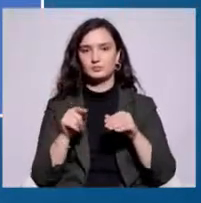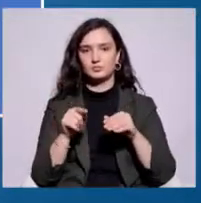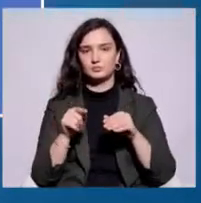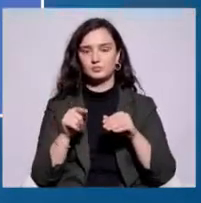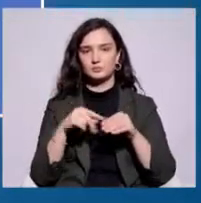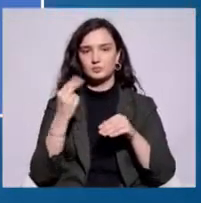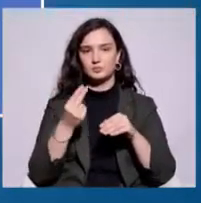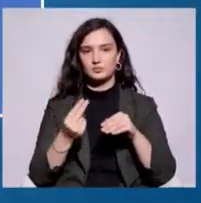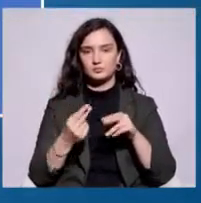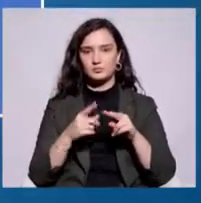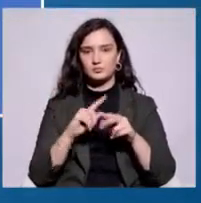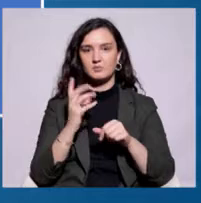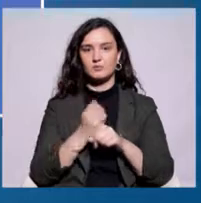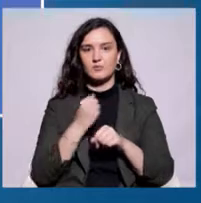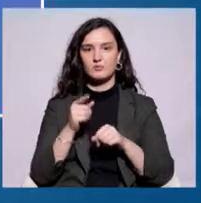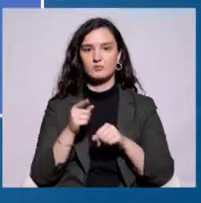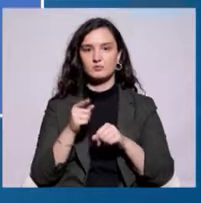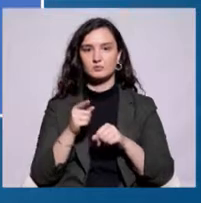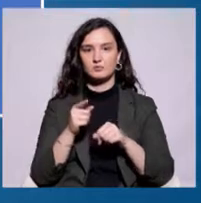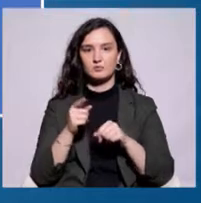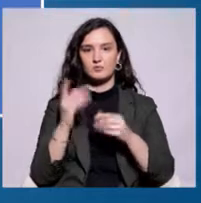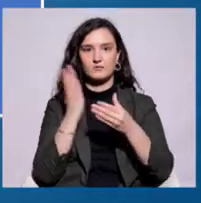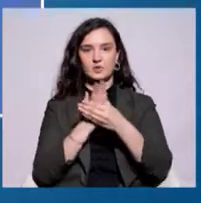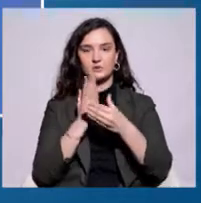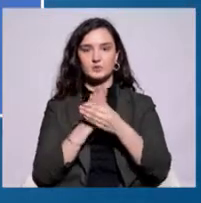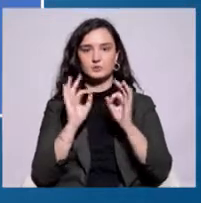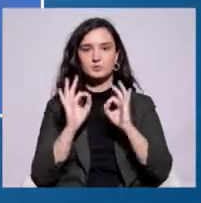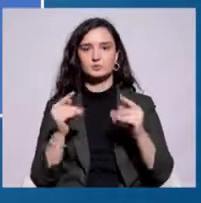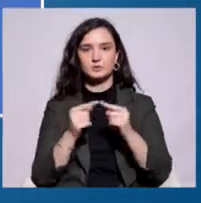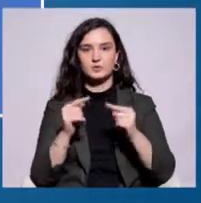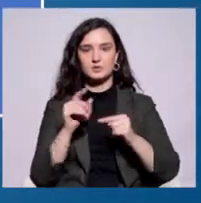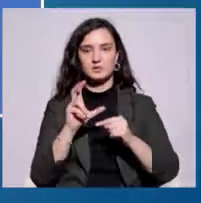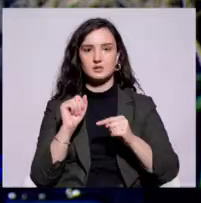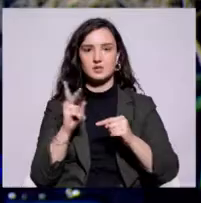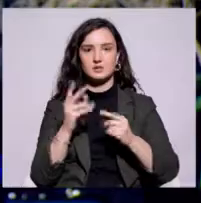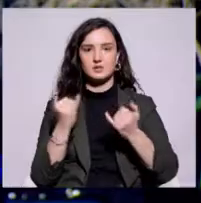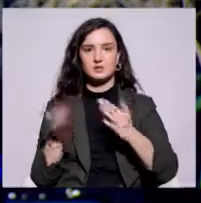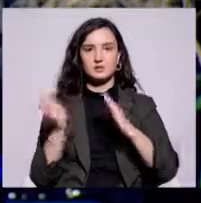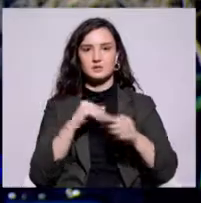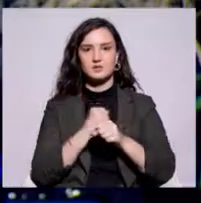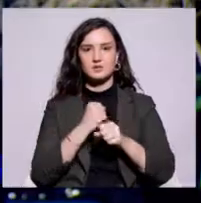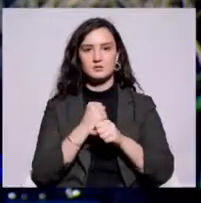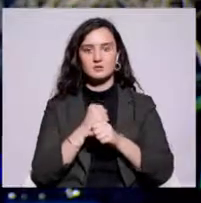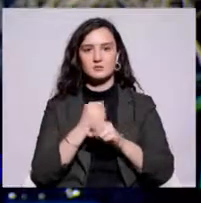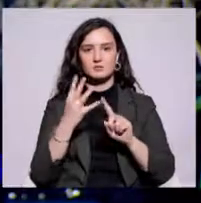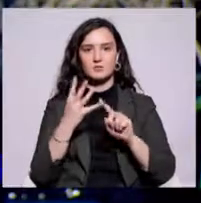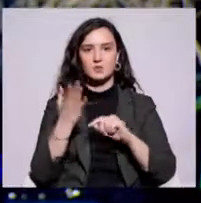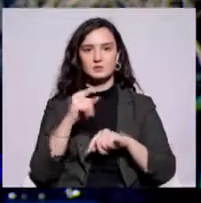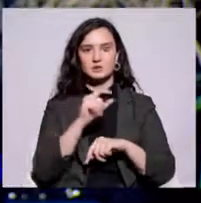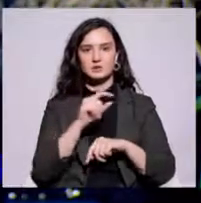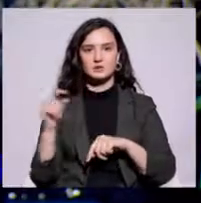drawer to find a folder. Fantastic, Zach. Now let's do the fourth